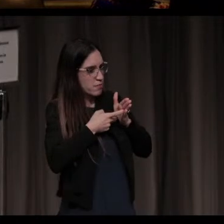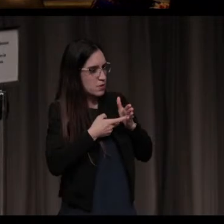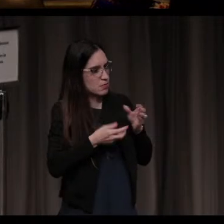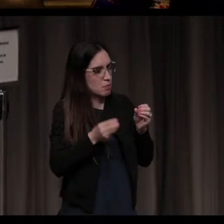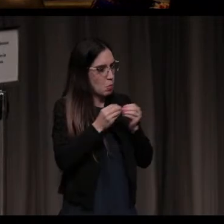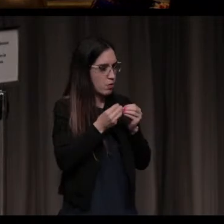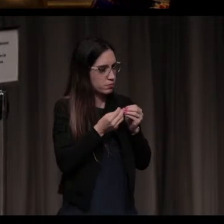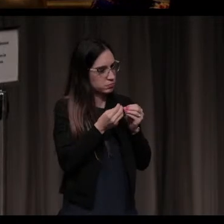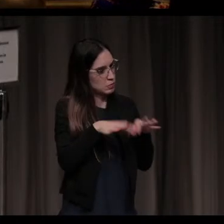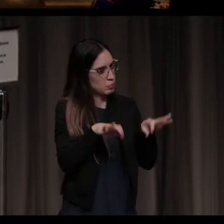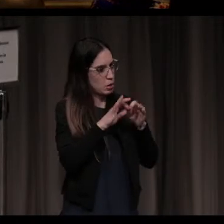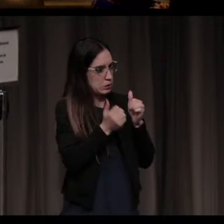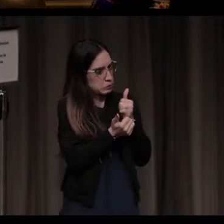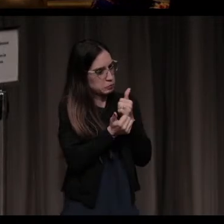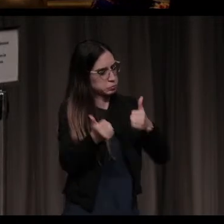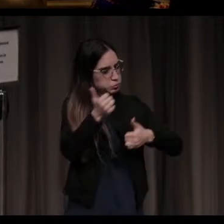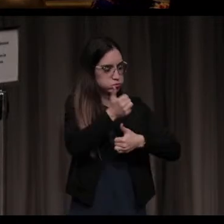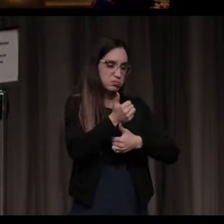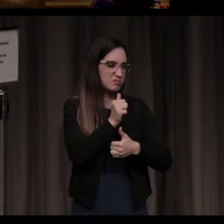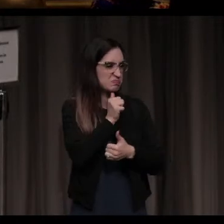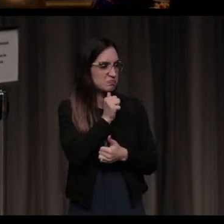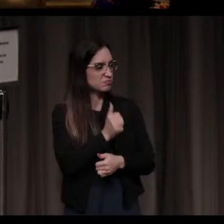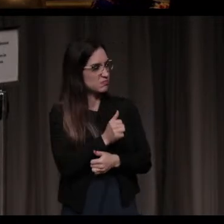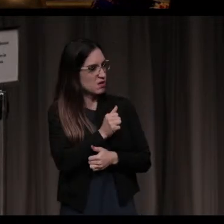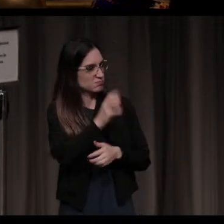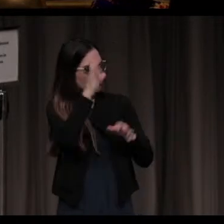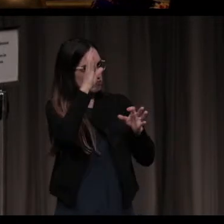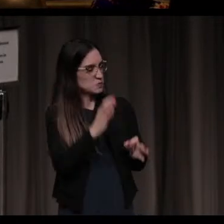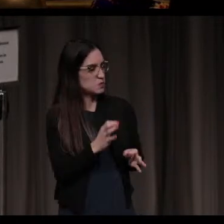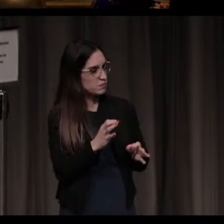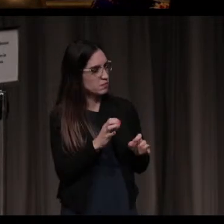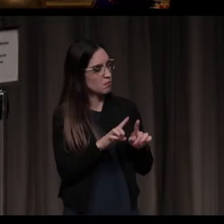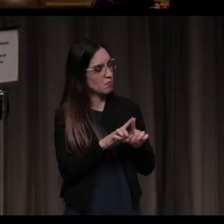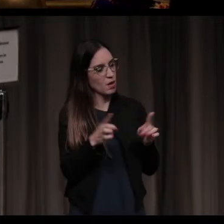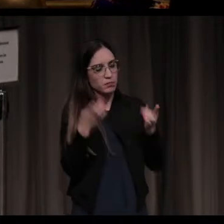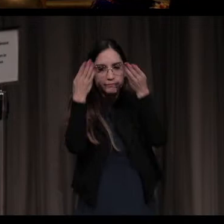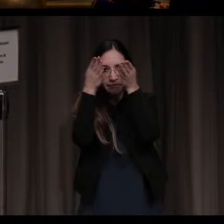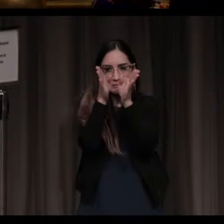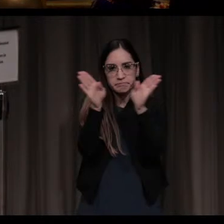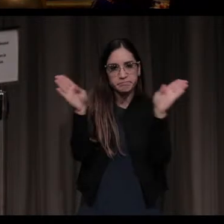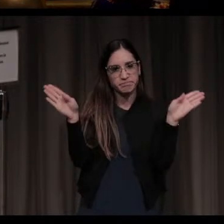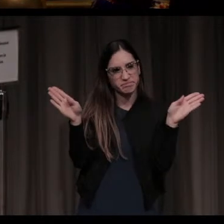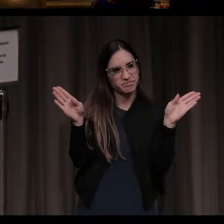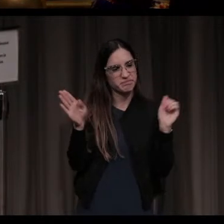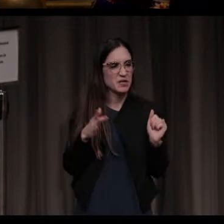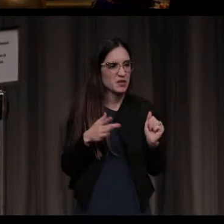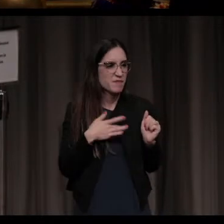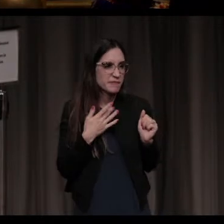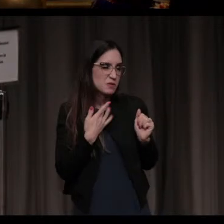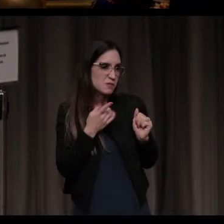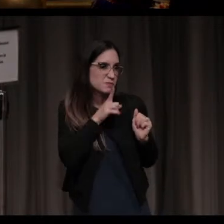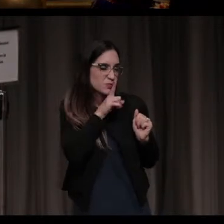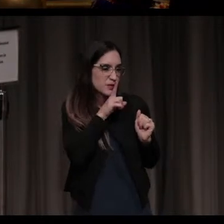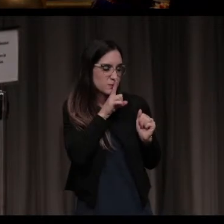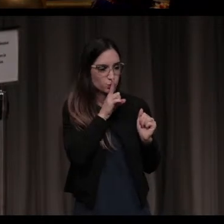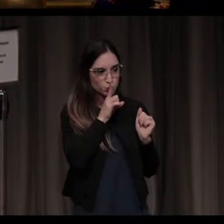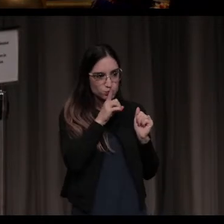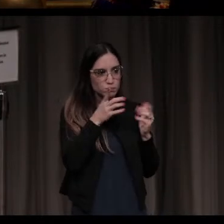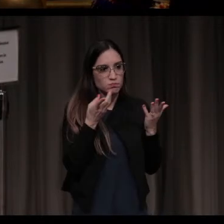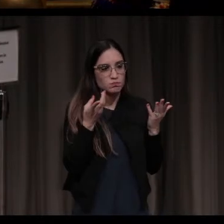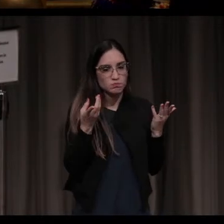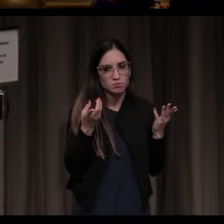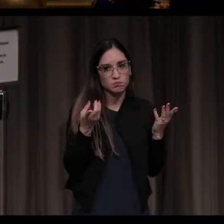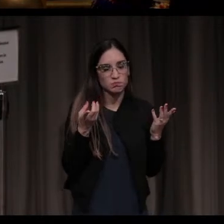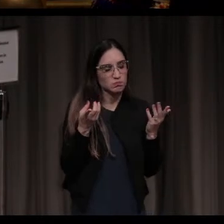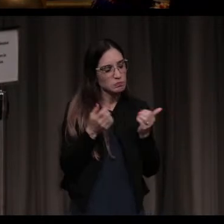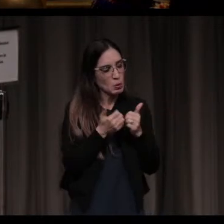one being like anything like that. And I think something that I won't speak too much into, but that is really important